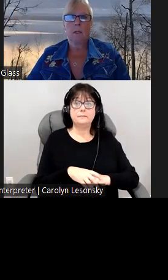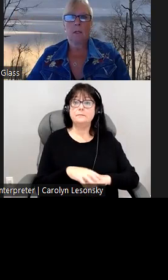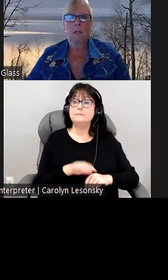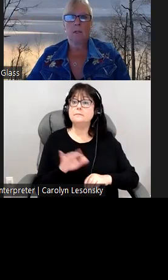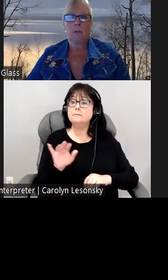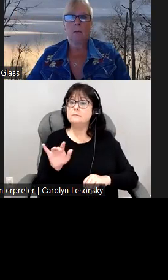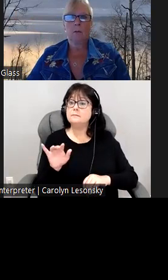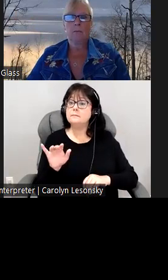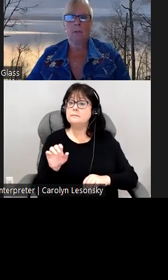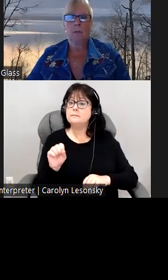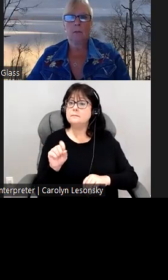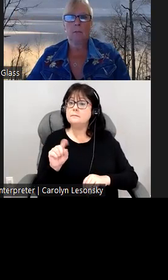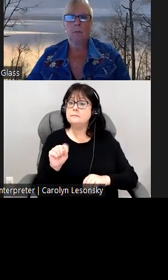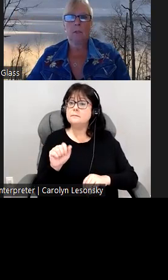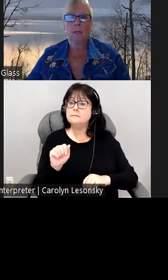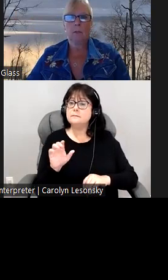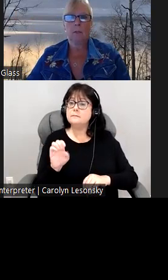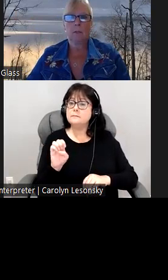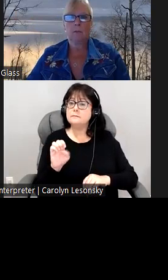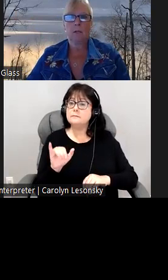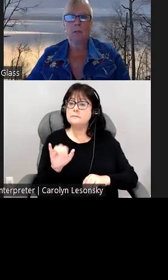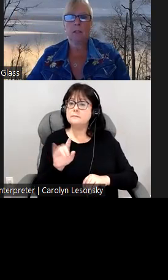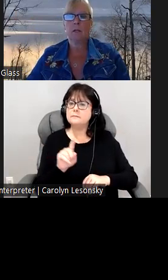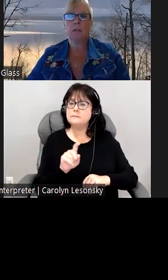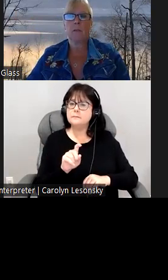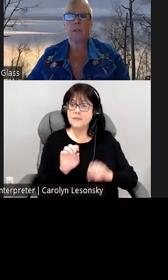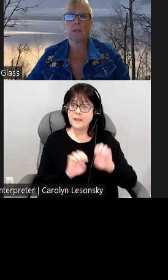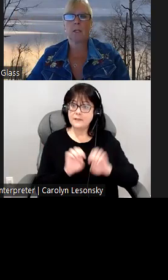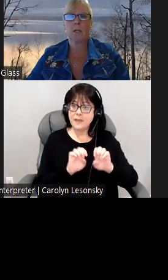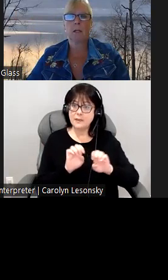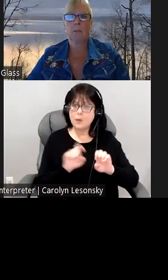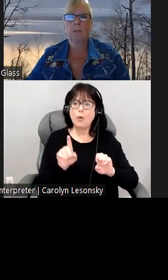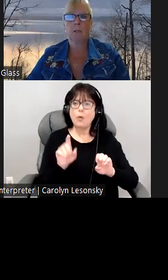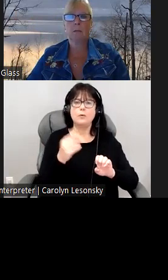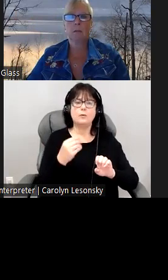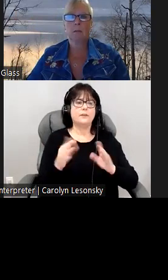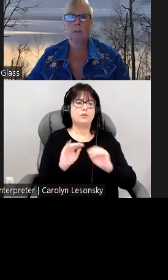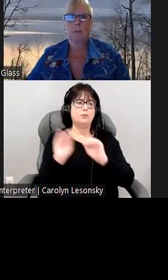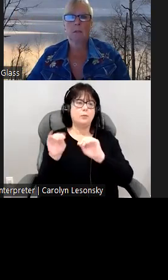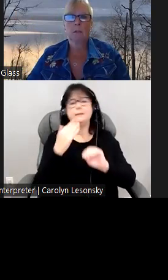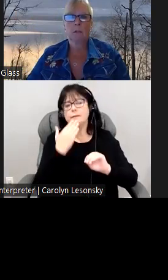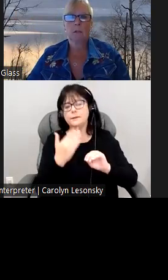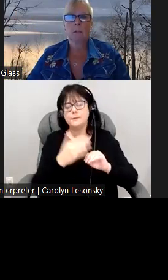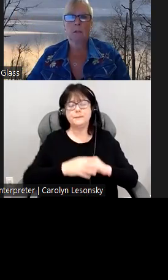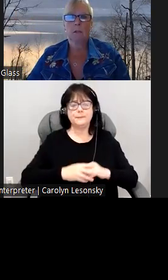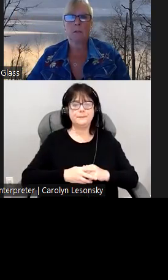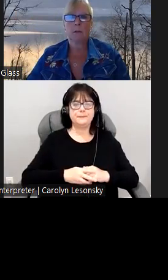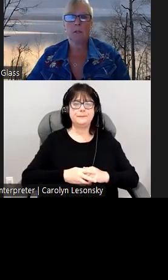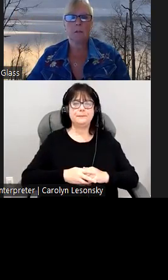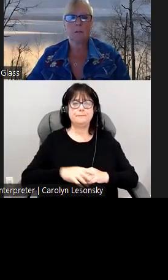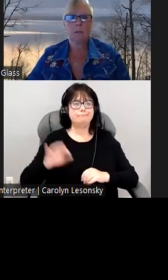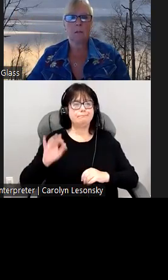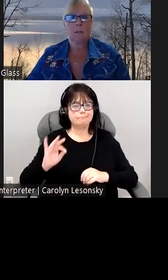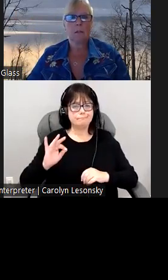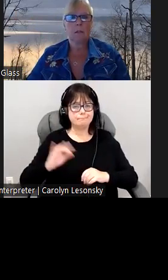Stacy, I don't know if you typed the evaluation. There it is back in the chat. Yep, thank you. That's